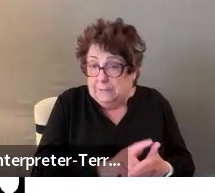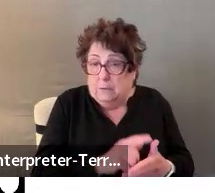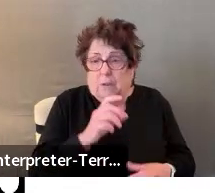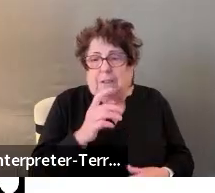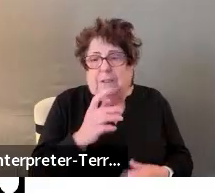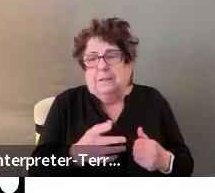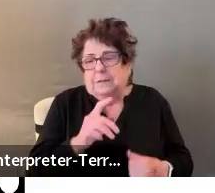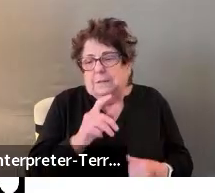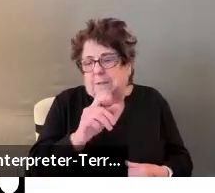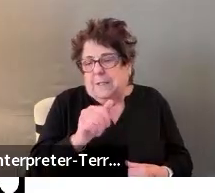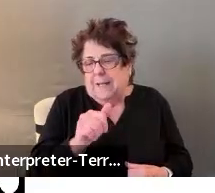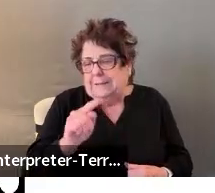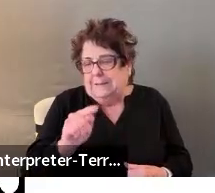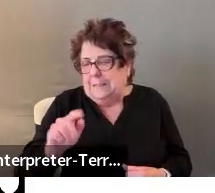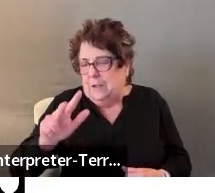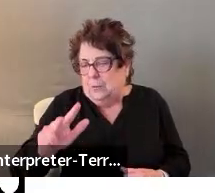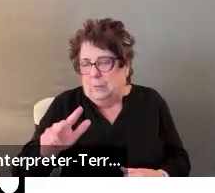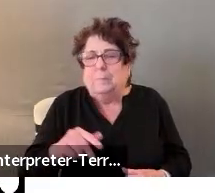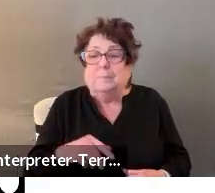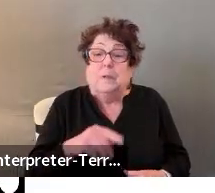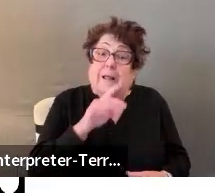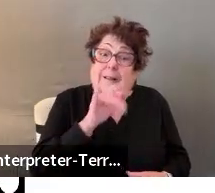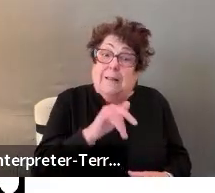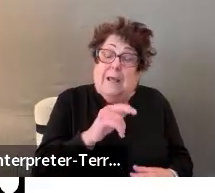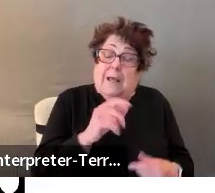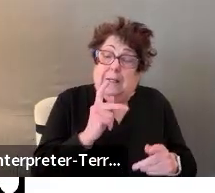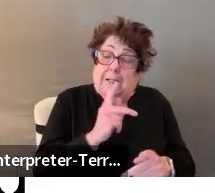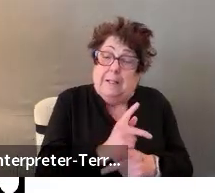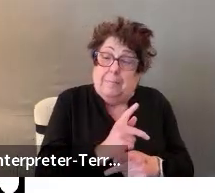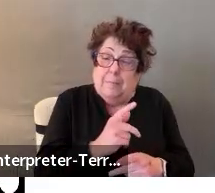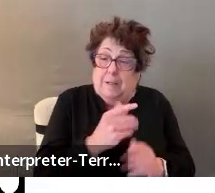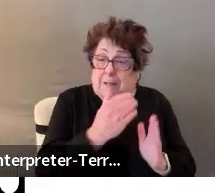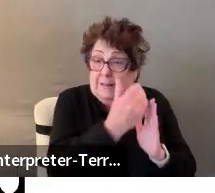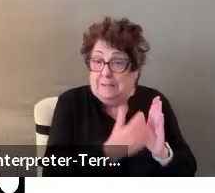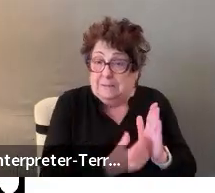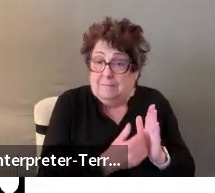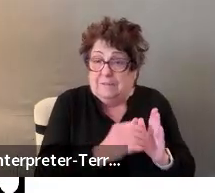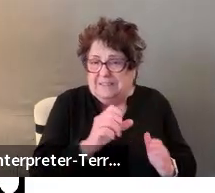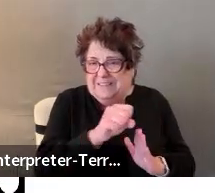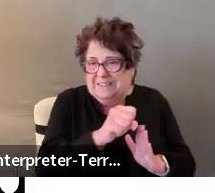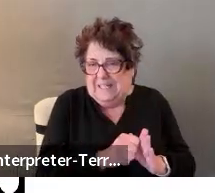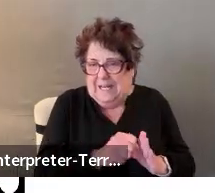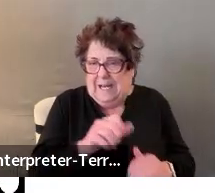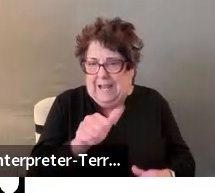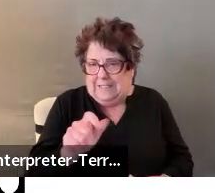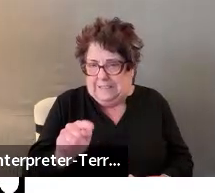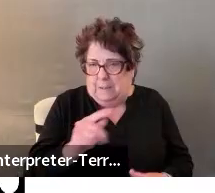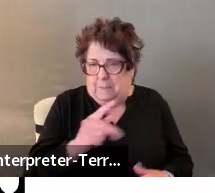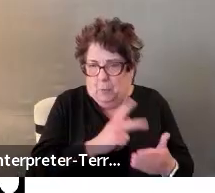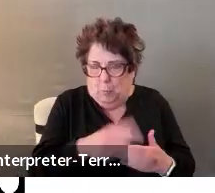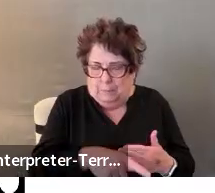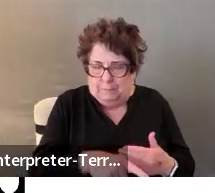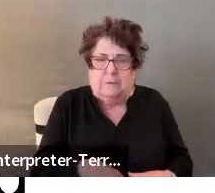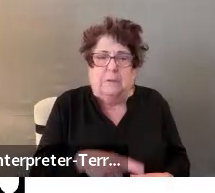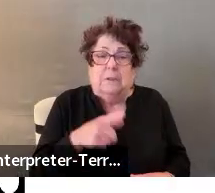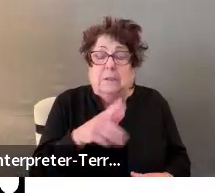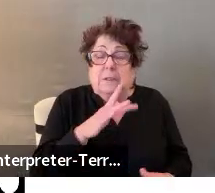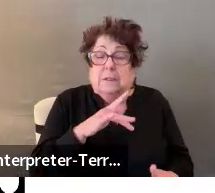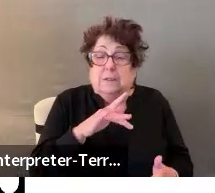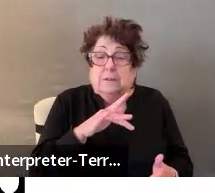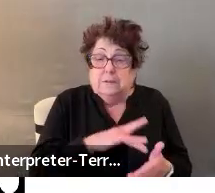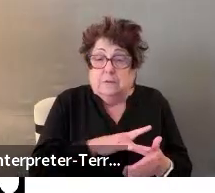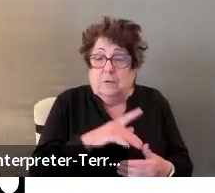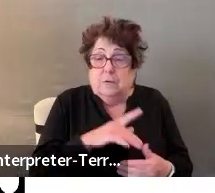or AT3, keeps a list of state AT programs. Centers for Independent Living,